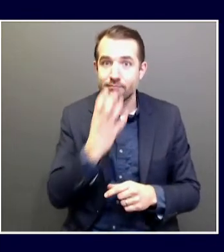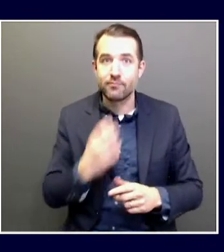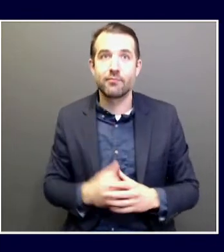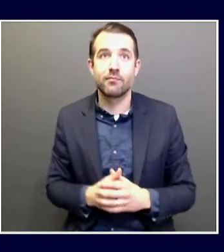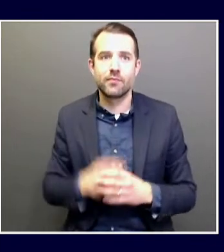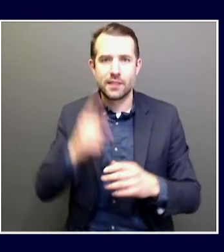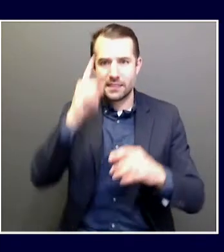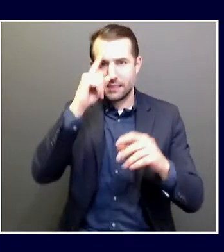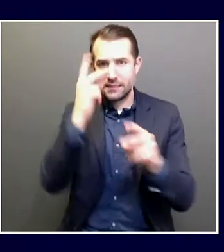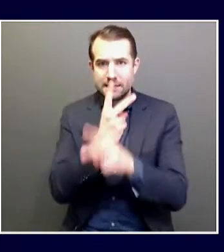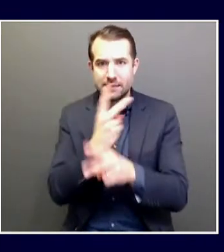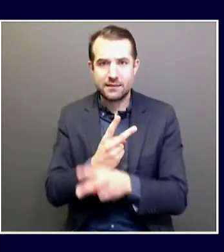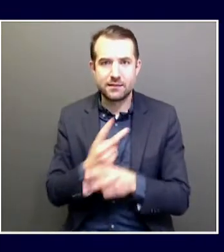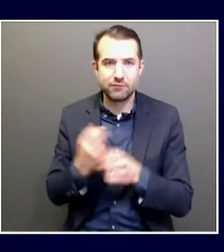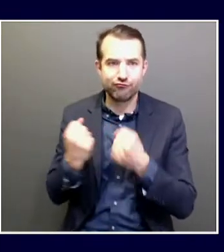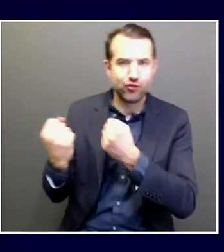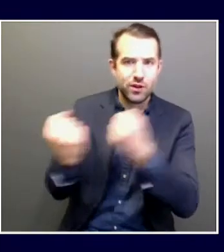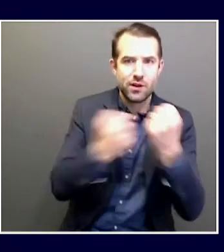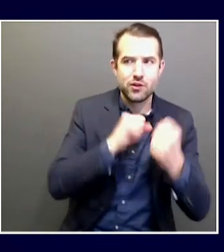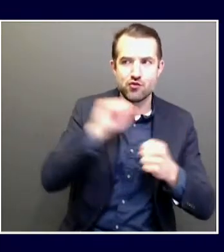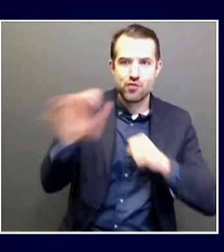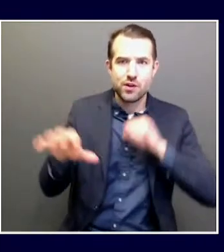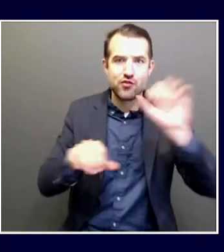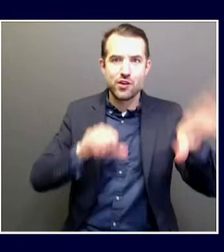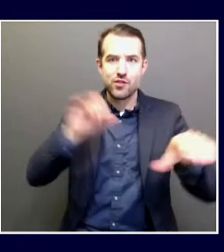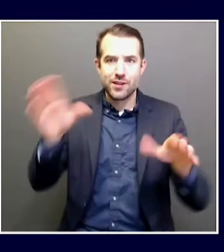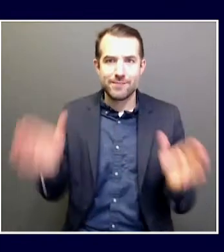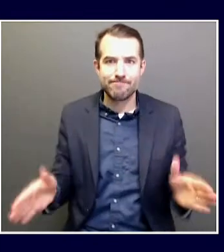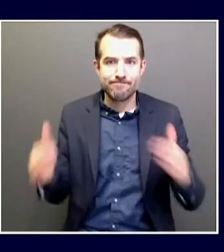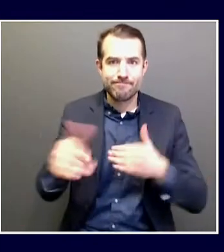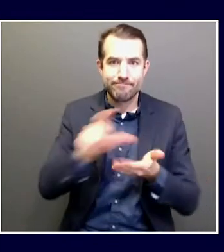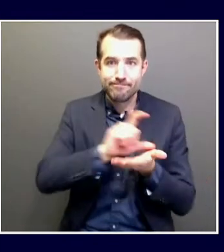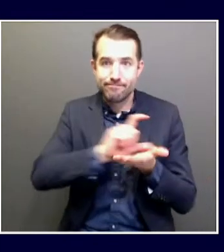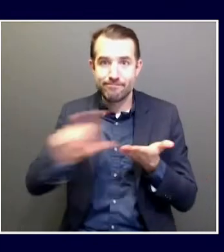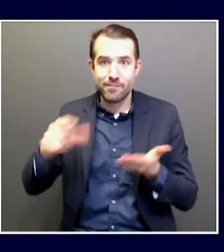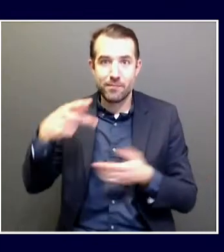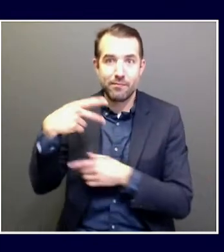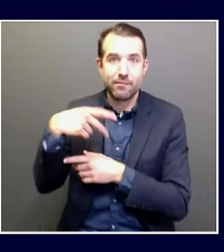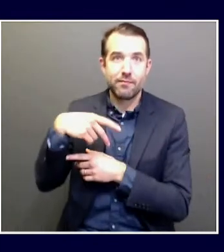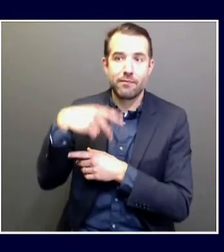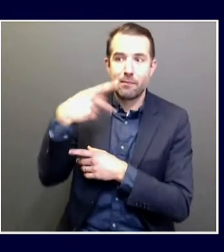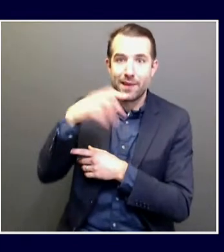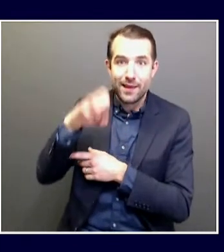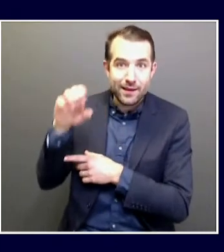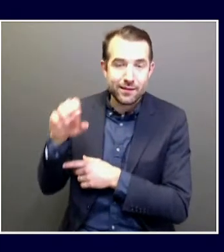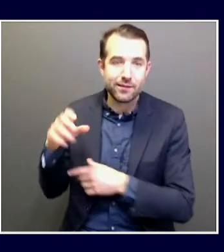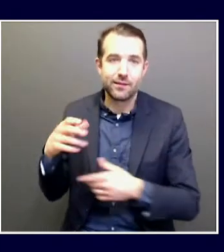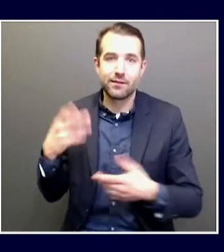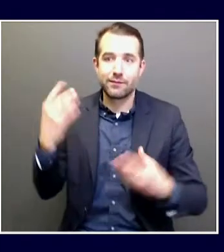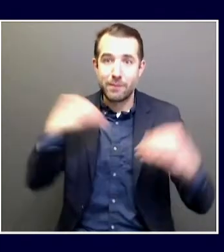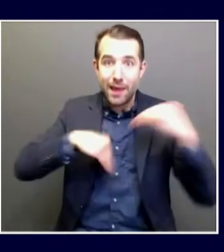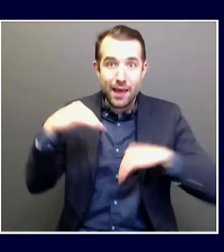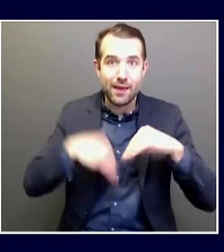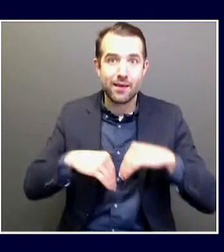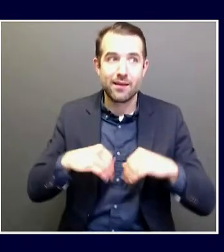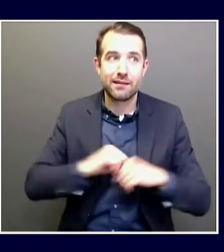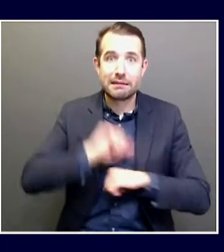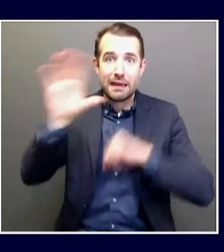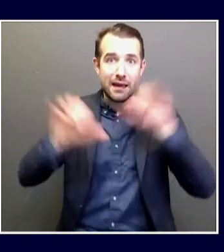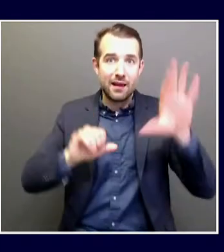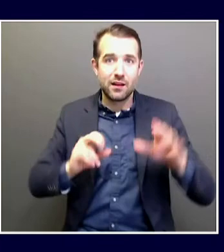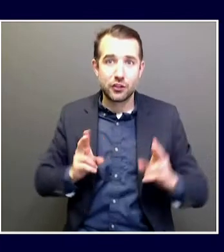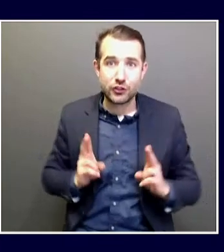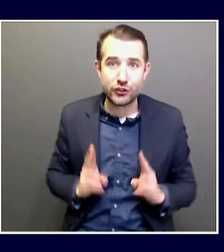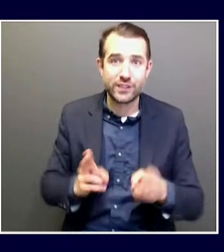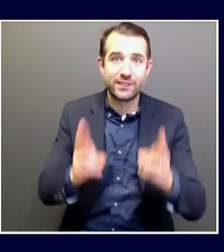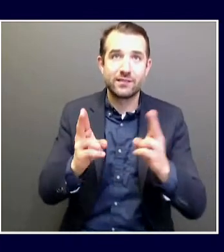throughout the state, helping to get vaccine and PPE to places where it was needed and doing so in a hurry. More